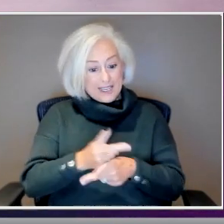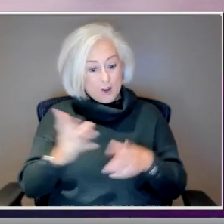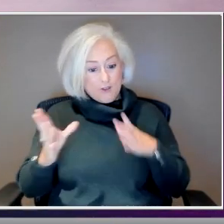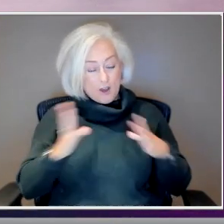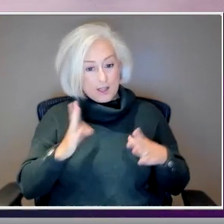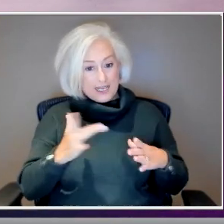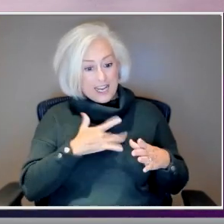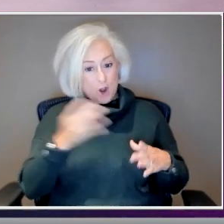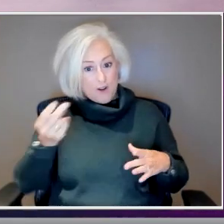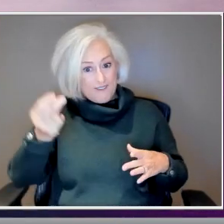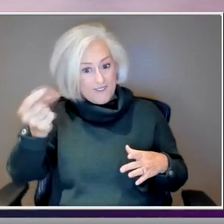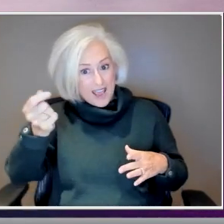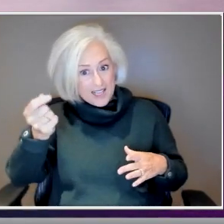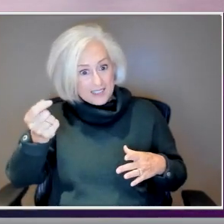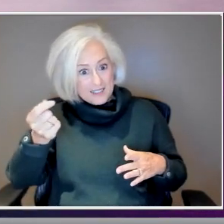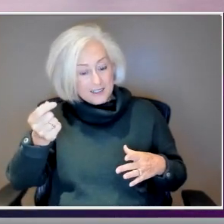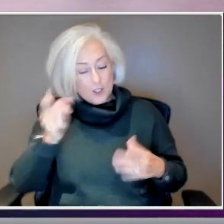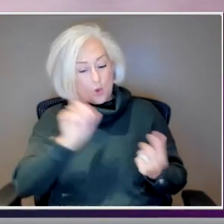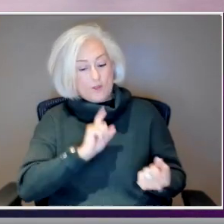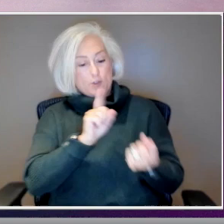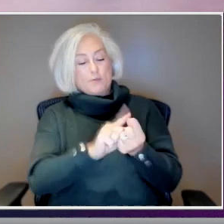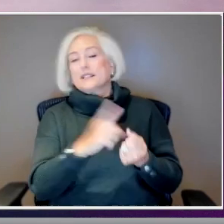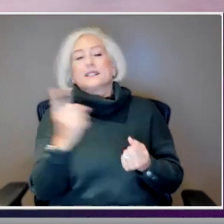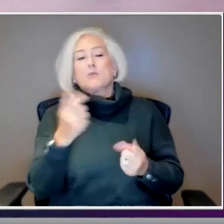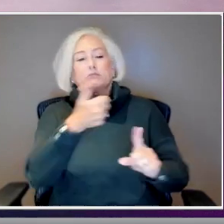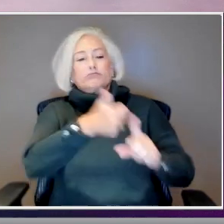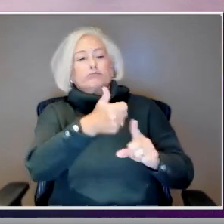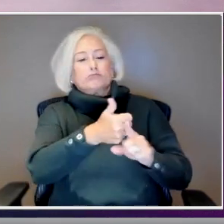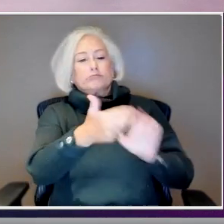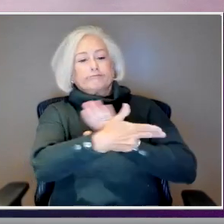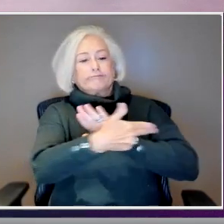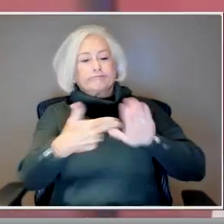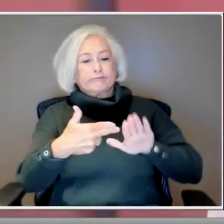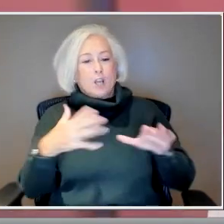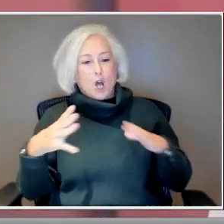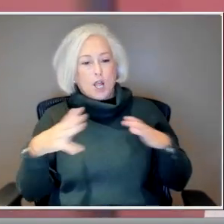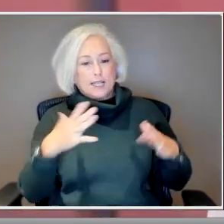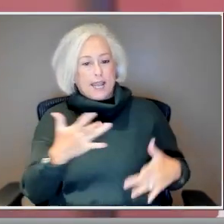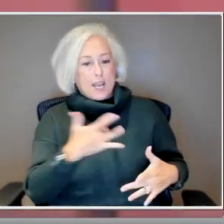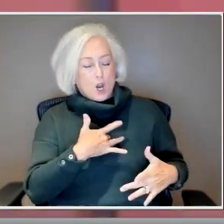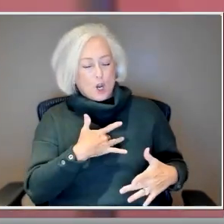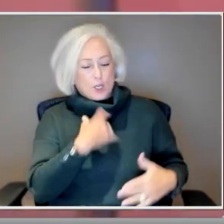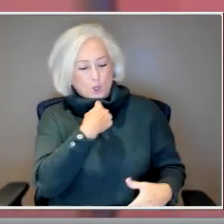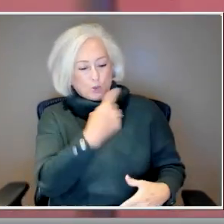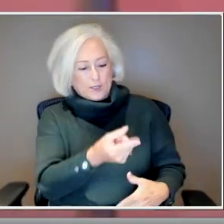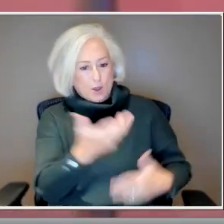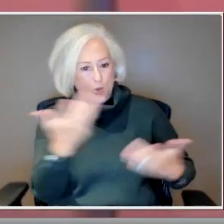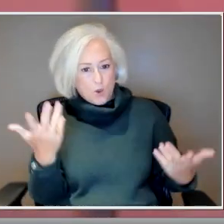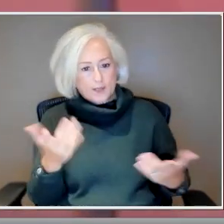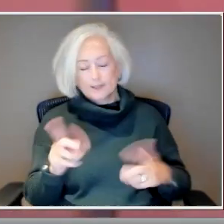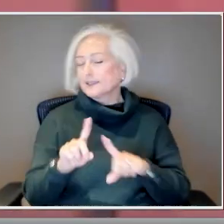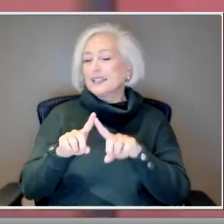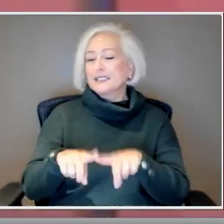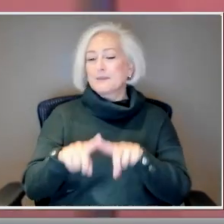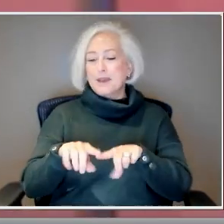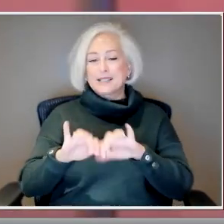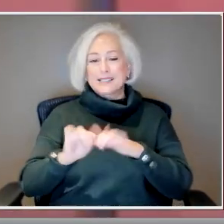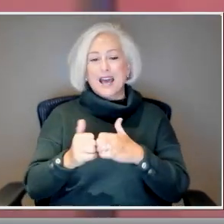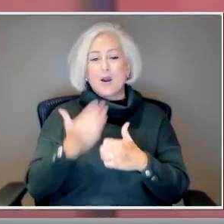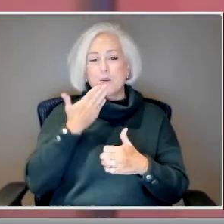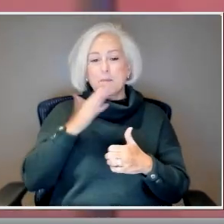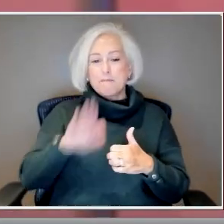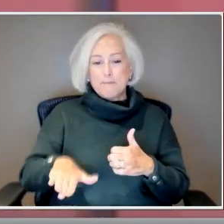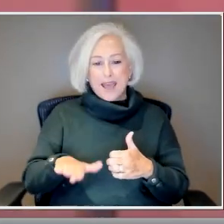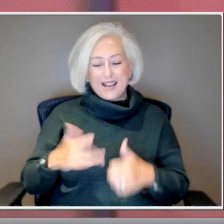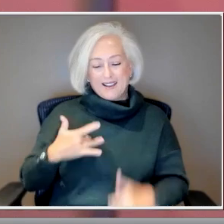your clinic space and they have holiday heart, what do you tell them? Well, depending on how badly they're feeling, it's usually symptom control. So